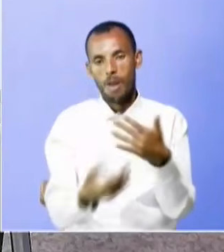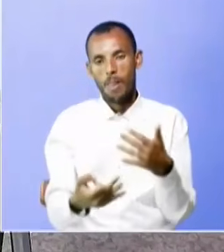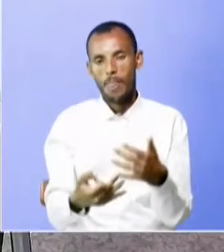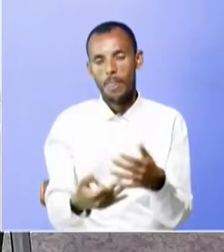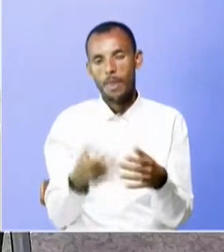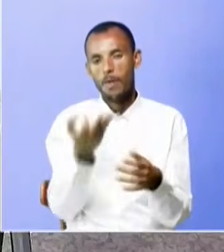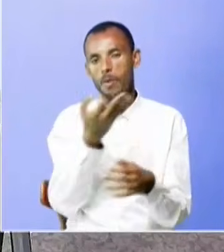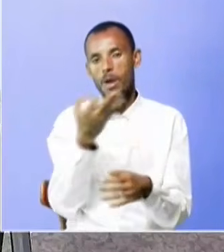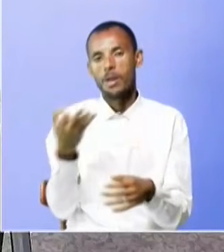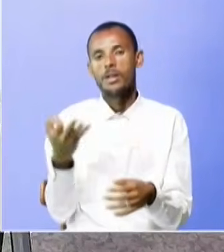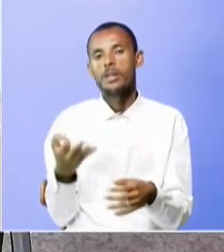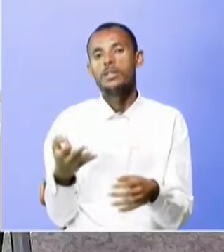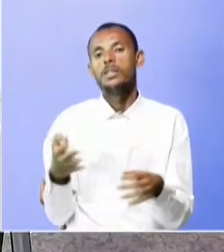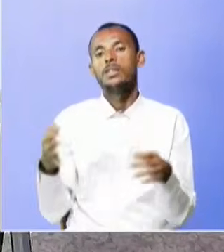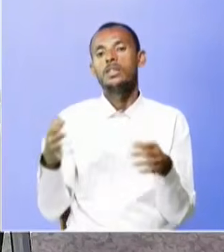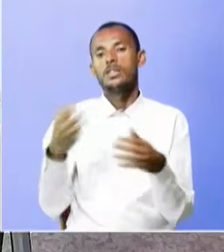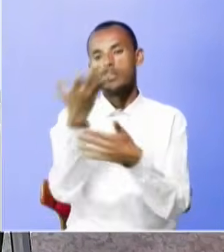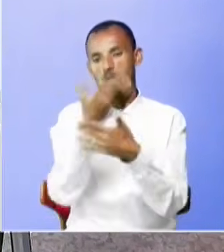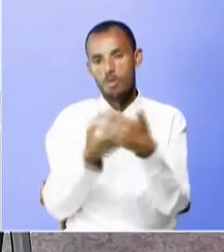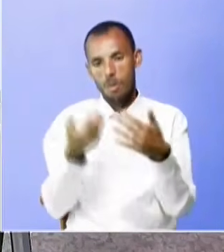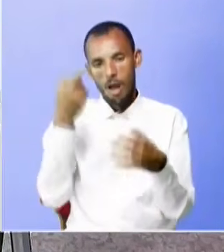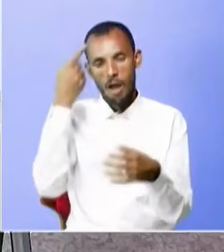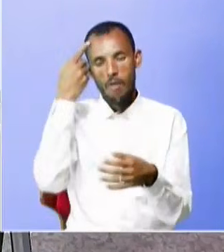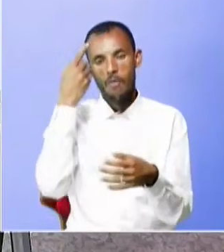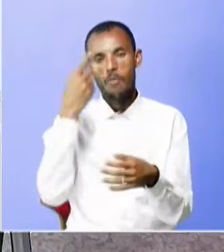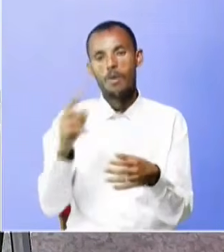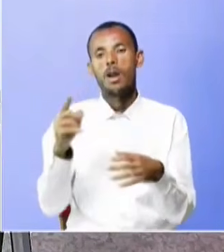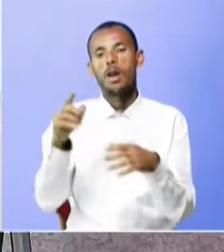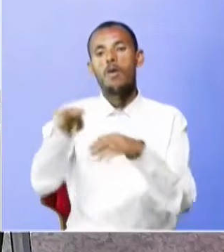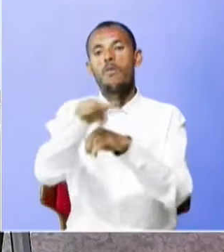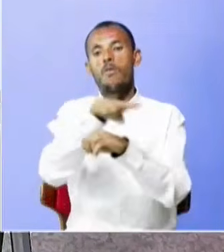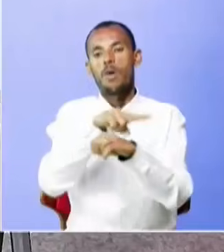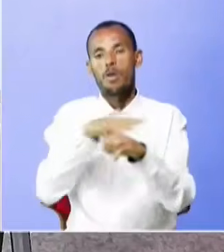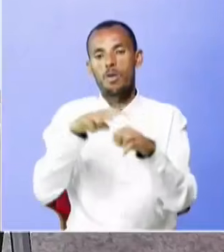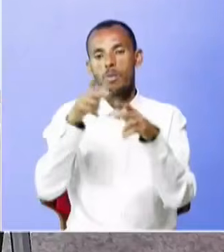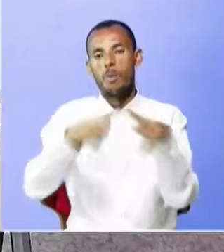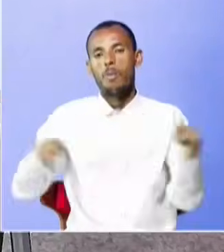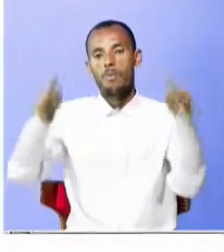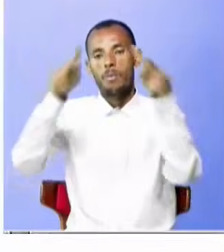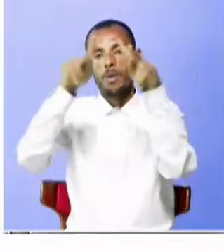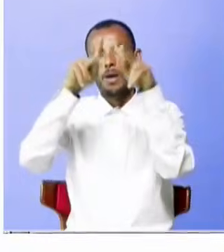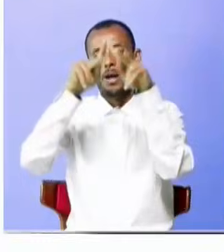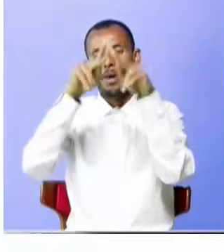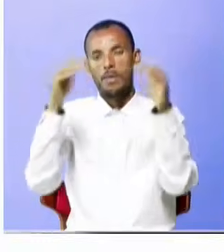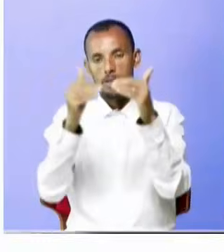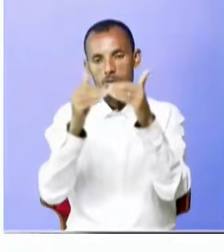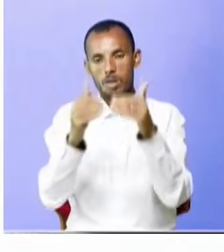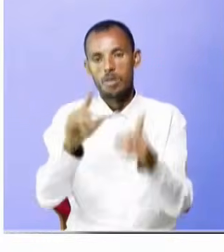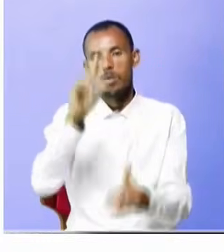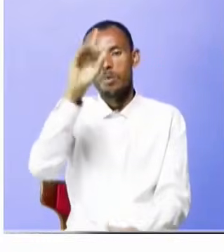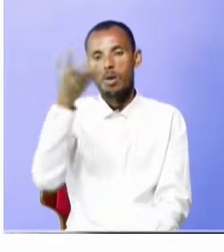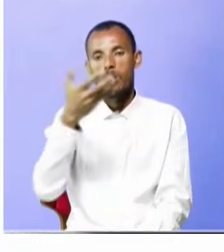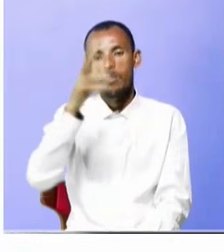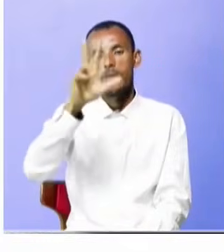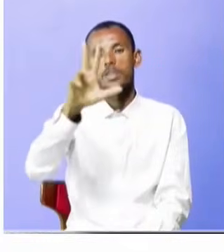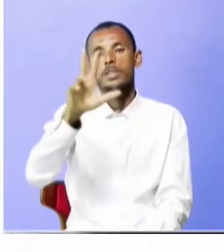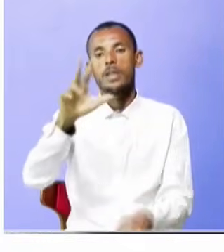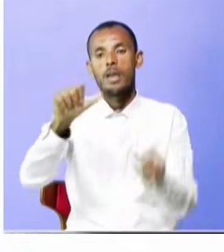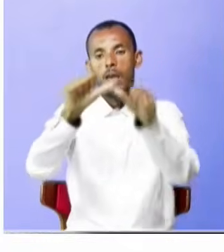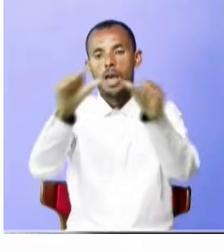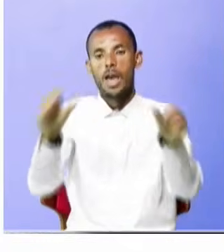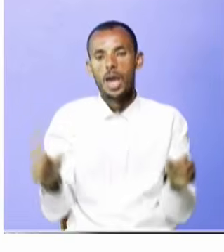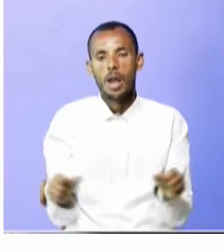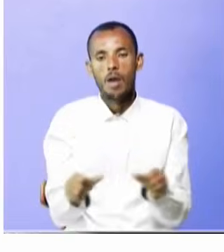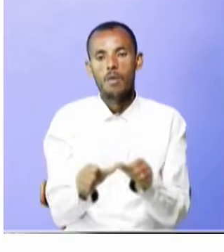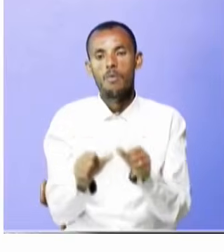Well, the formula for a volume of a pyramid is 1/3 of area of the base